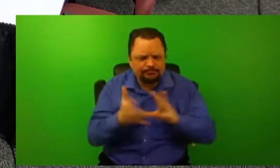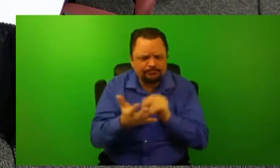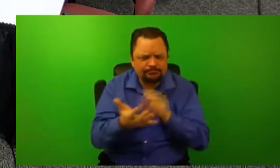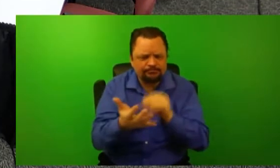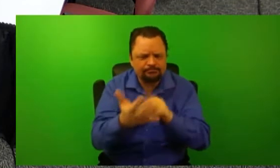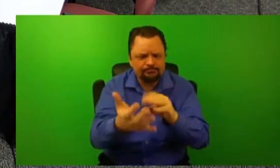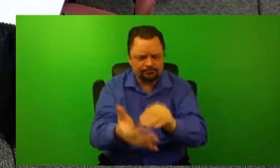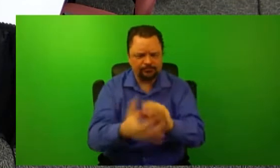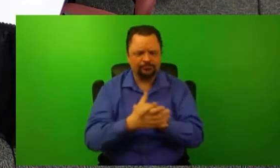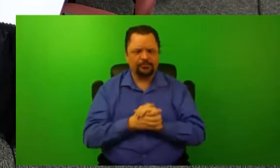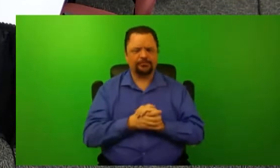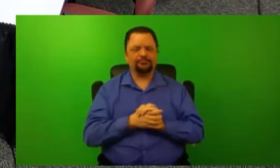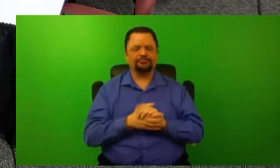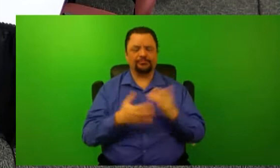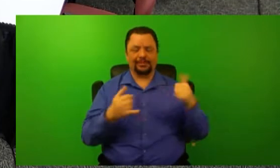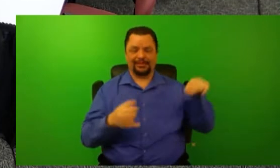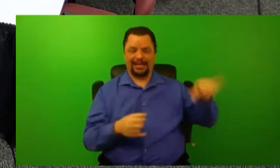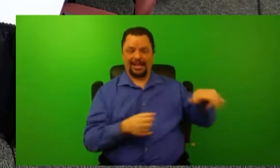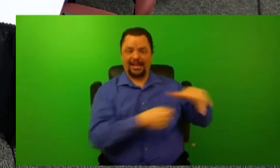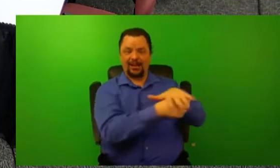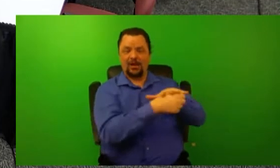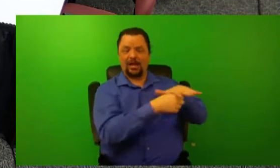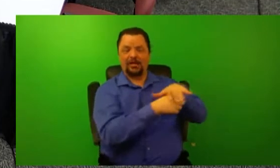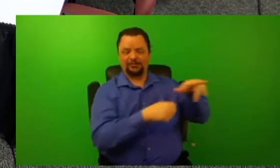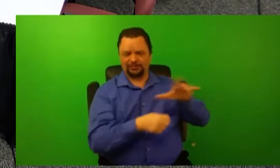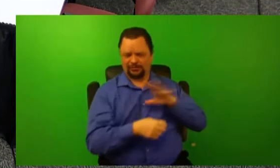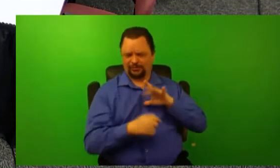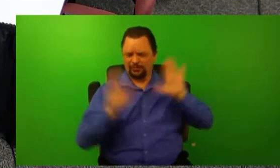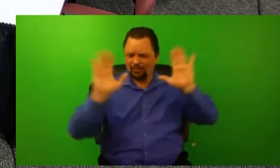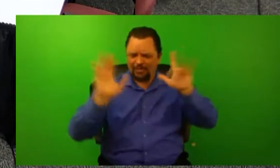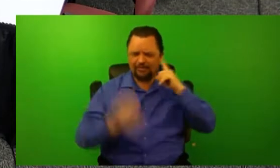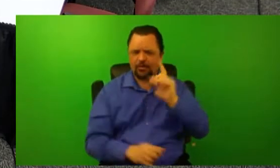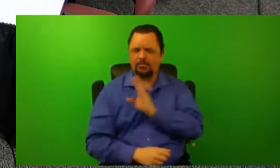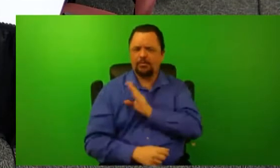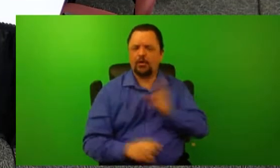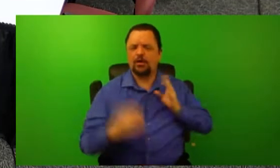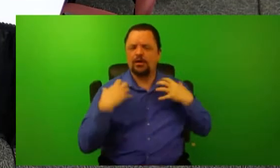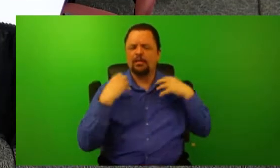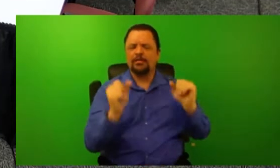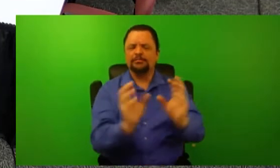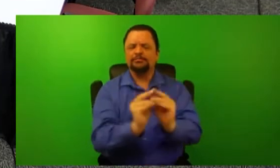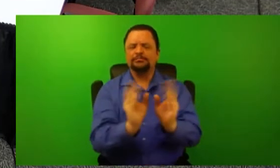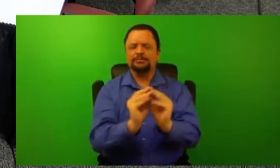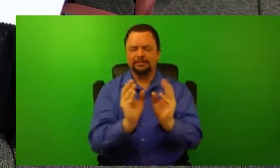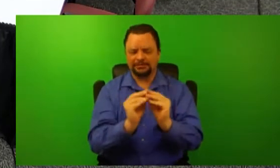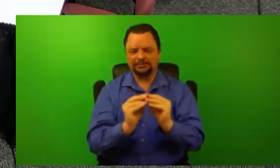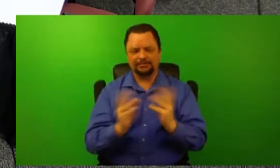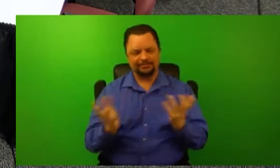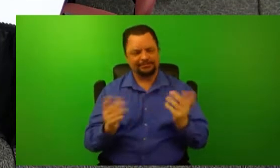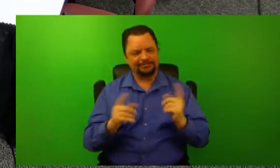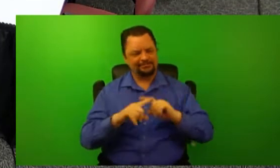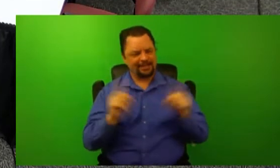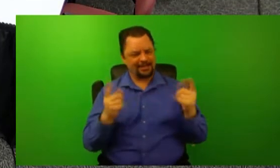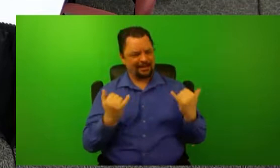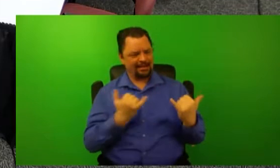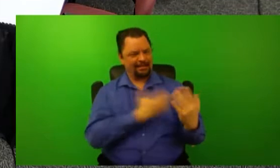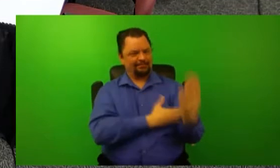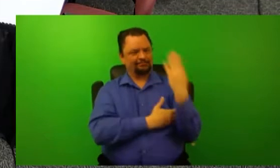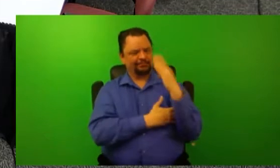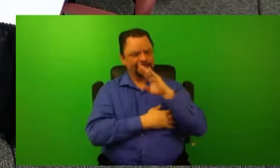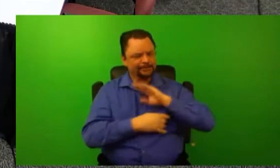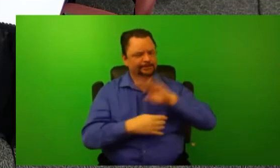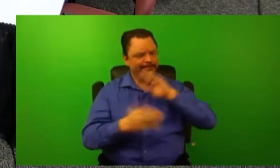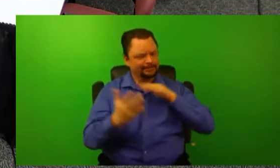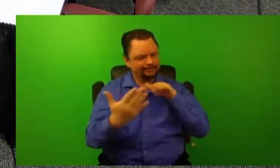meetings. But there may be a few bobbles along the way, so just let's be patient to that. Special